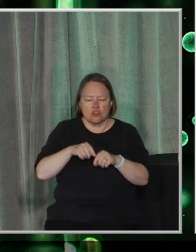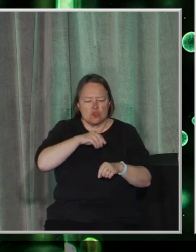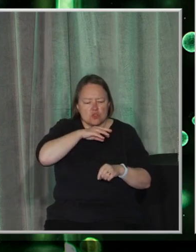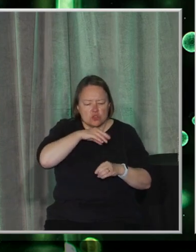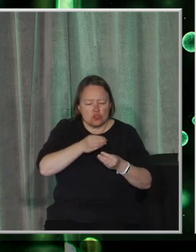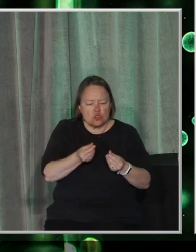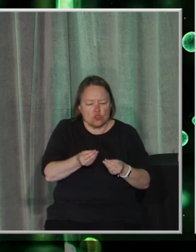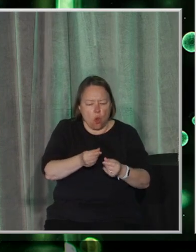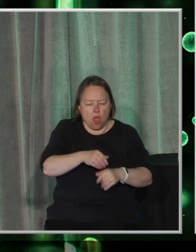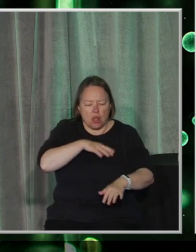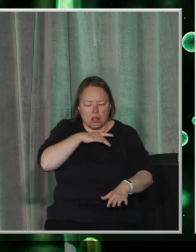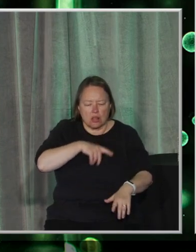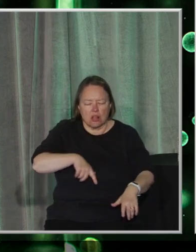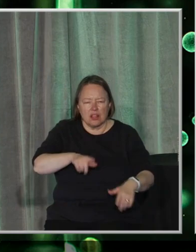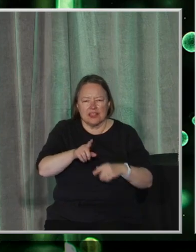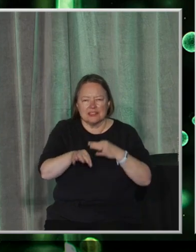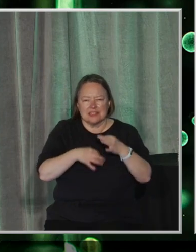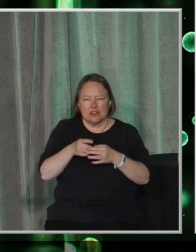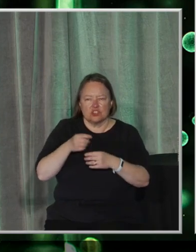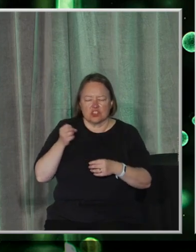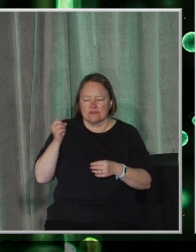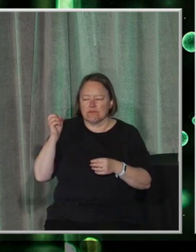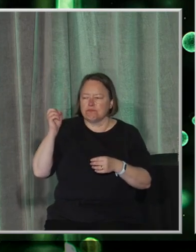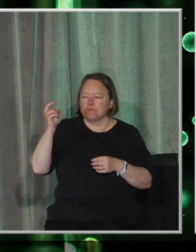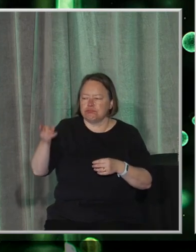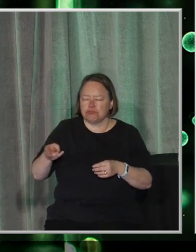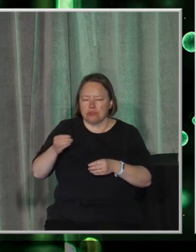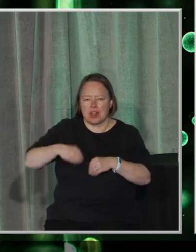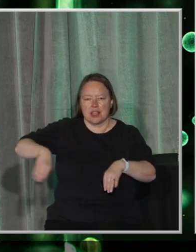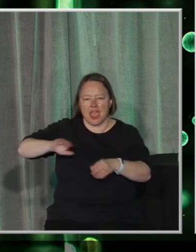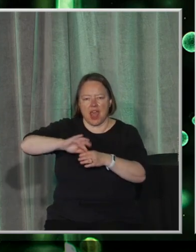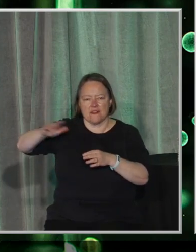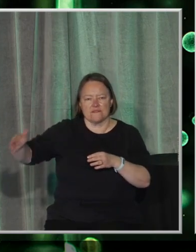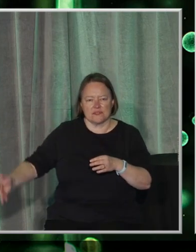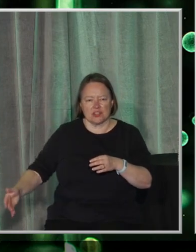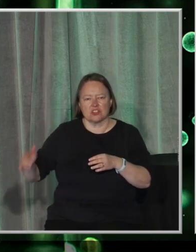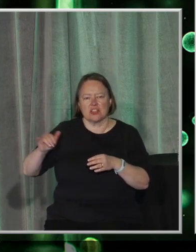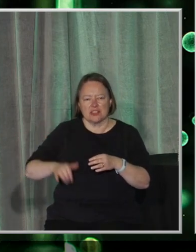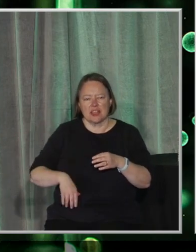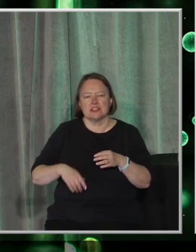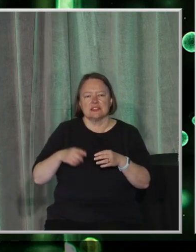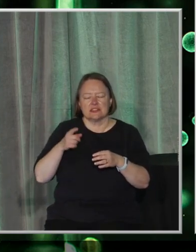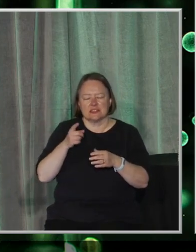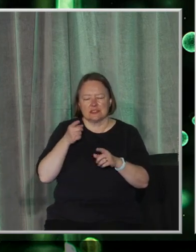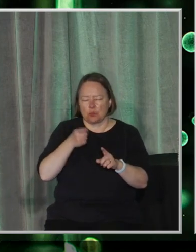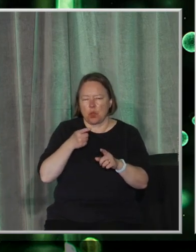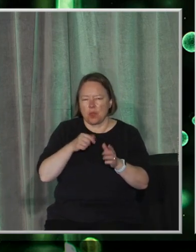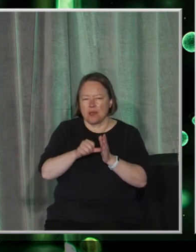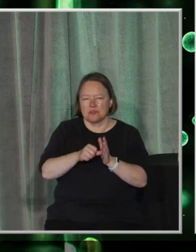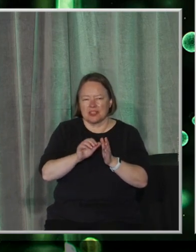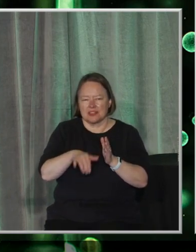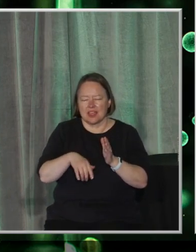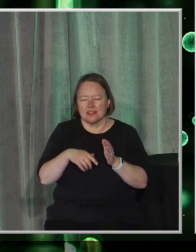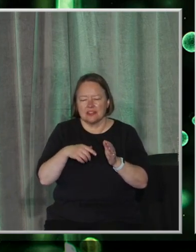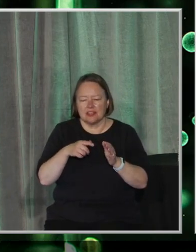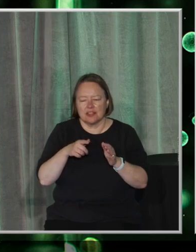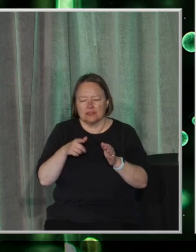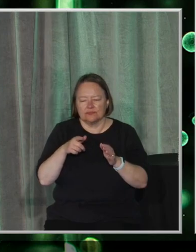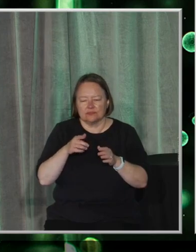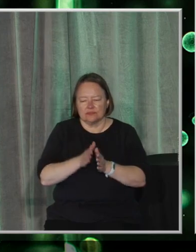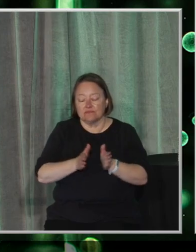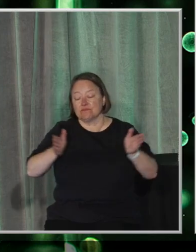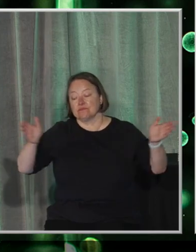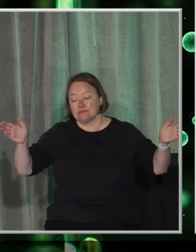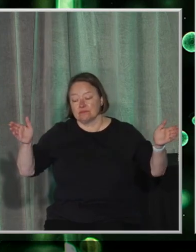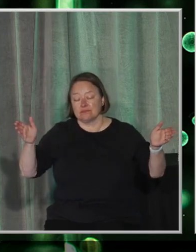way rather than just discarded in landfill. So that would be a point that we would emphasize. And in the broader